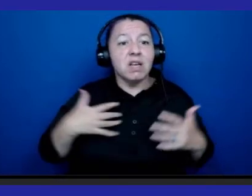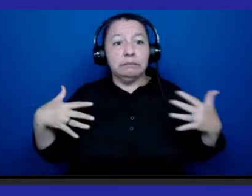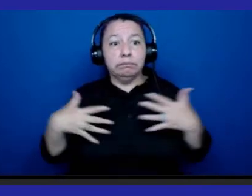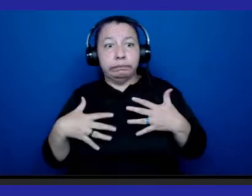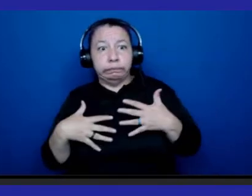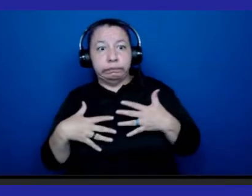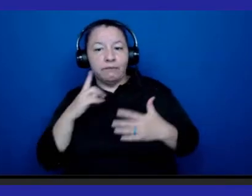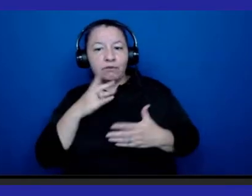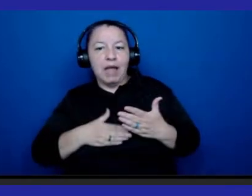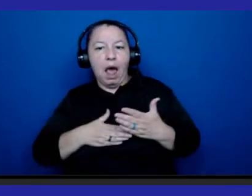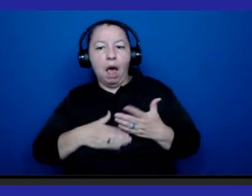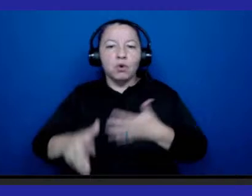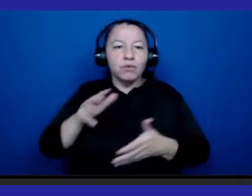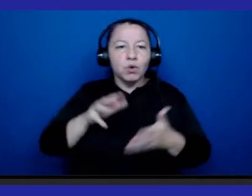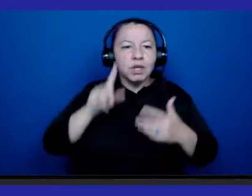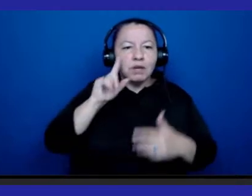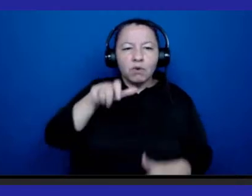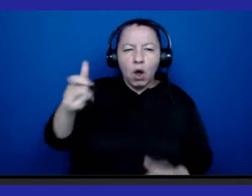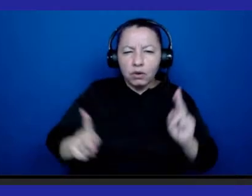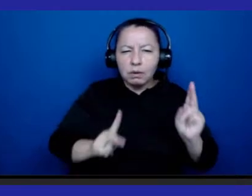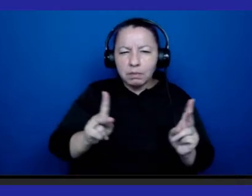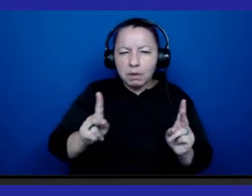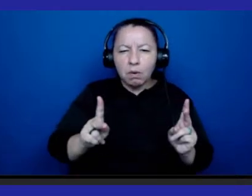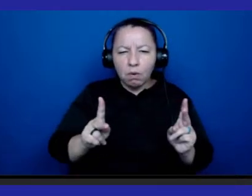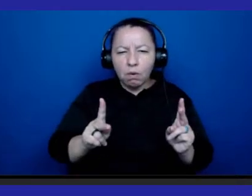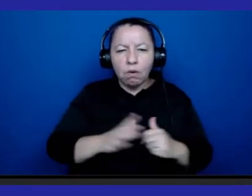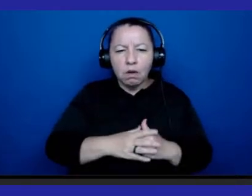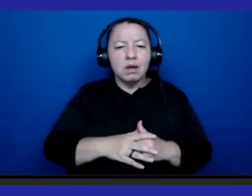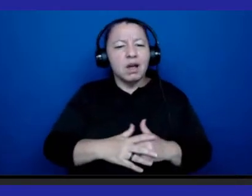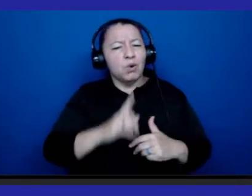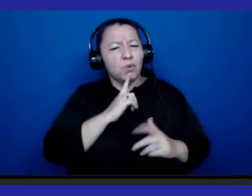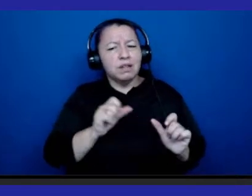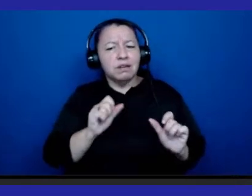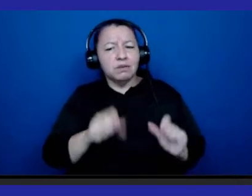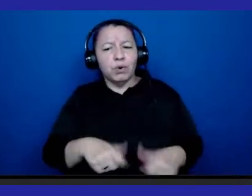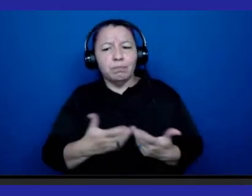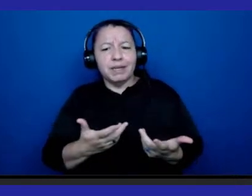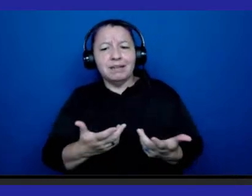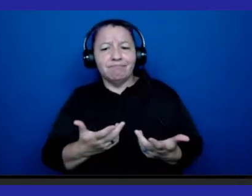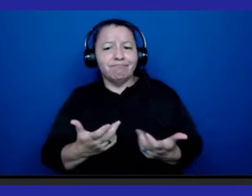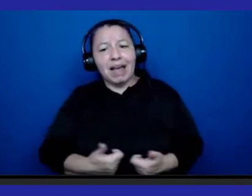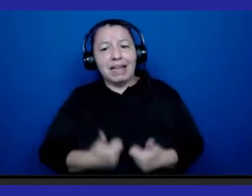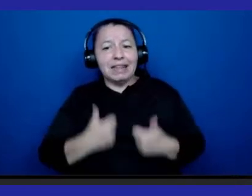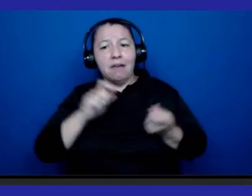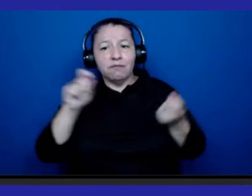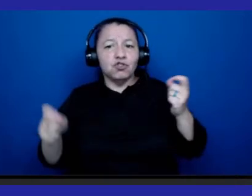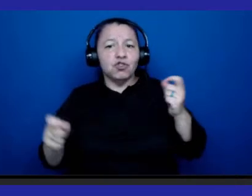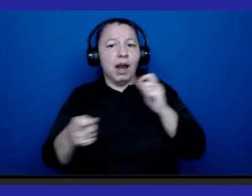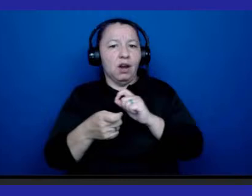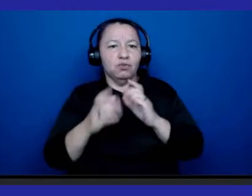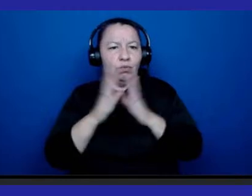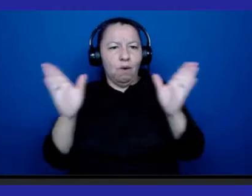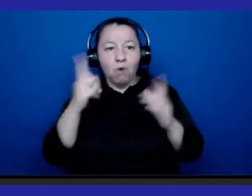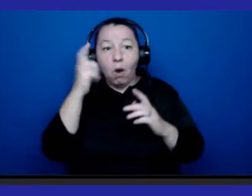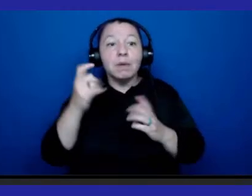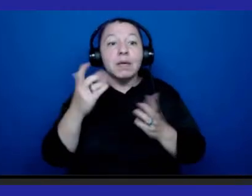confusing for others, and really can be life-changing because the services that they get will